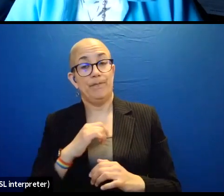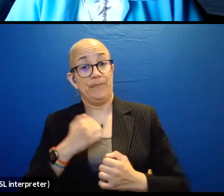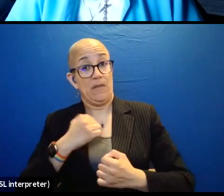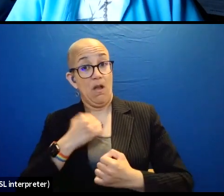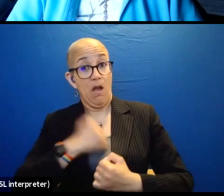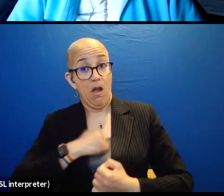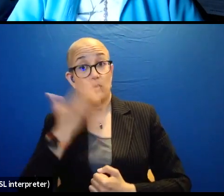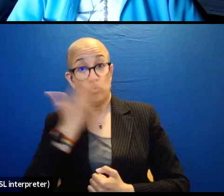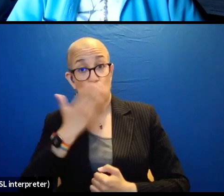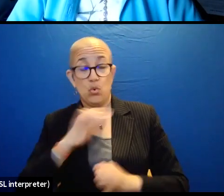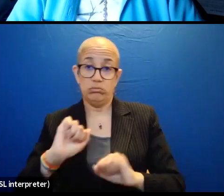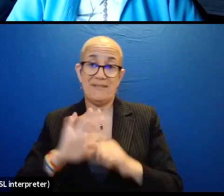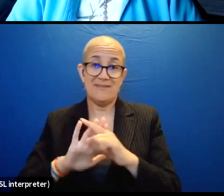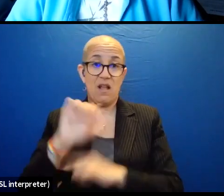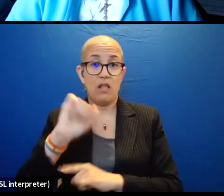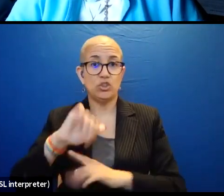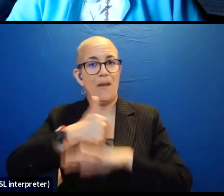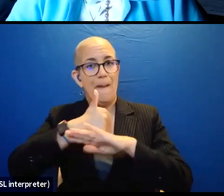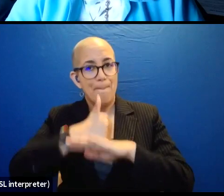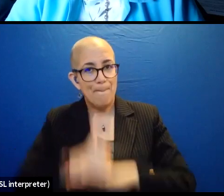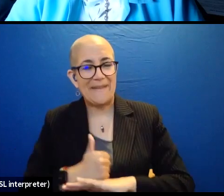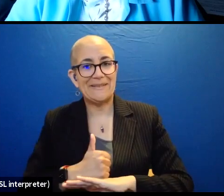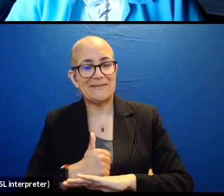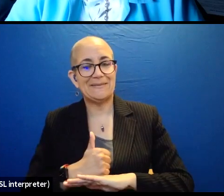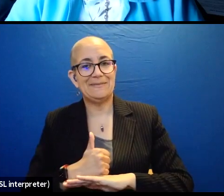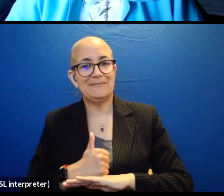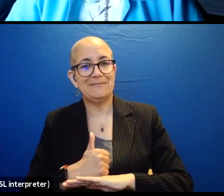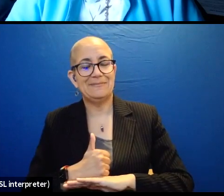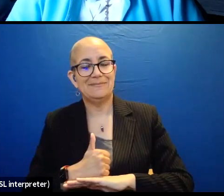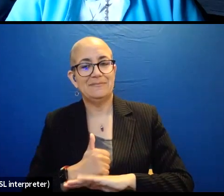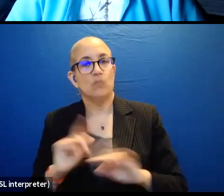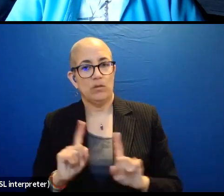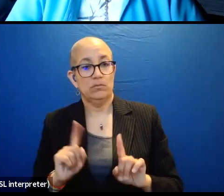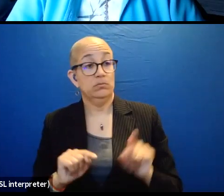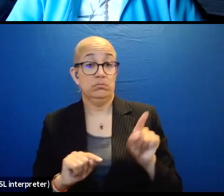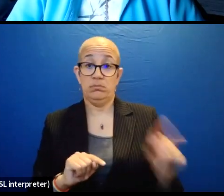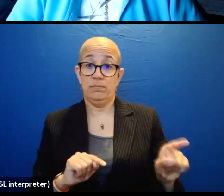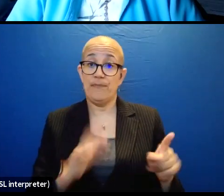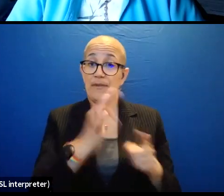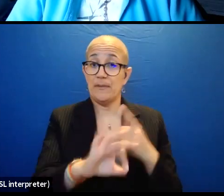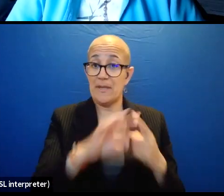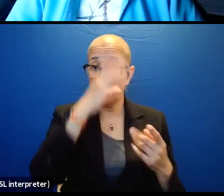school where we understood that those with special educational